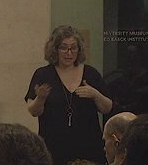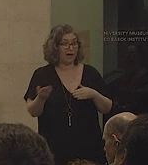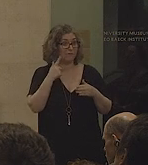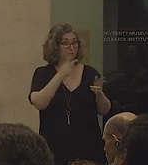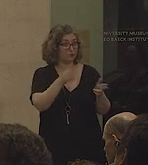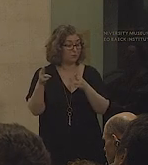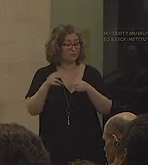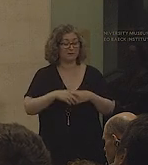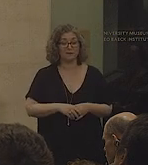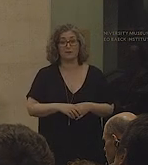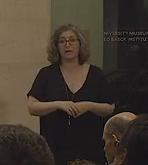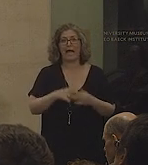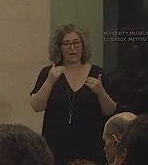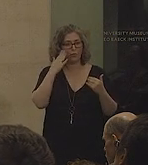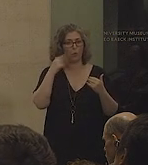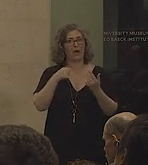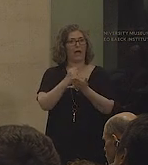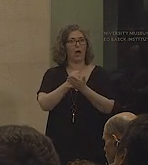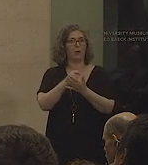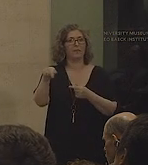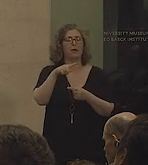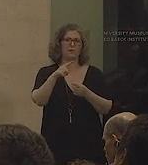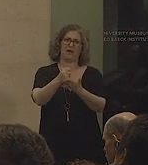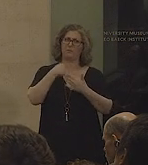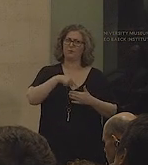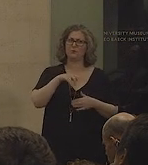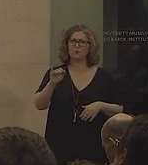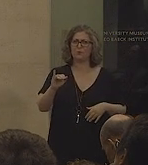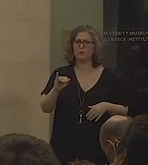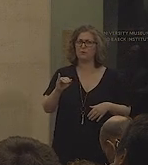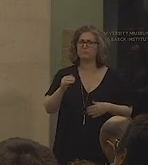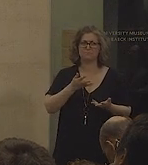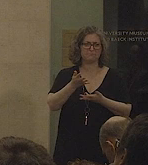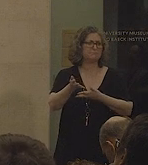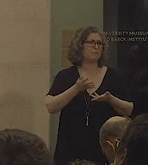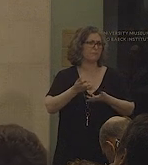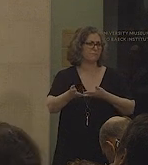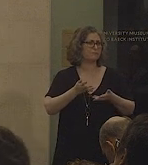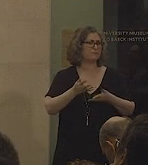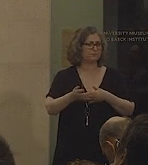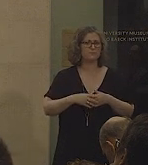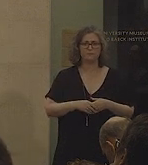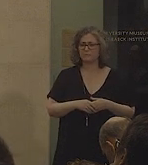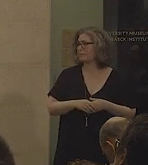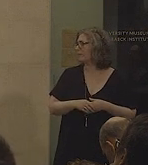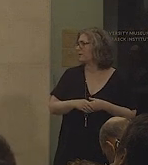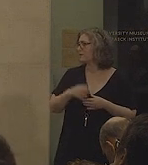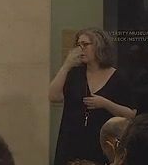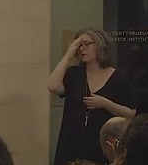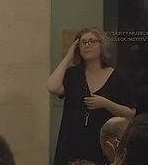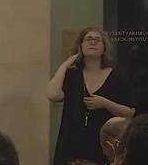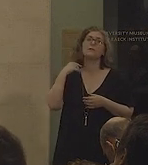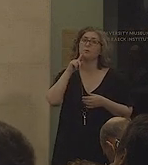I know we helped them, but they helped us too. And so while the truth